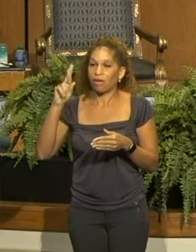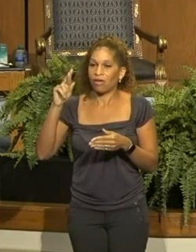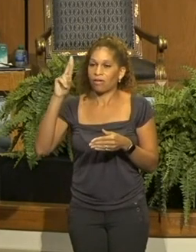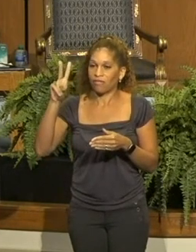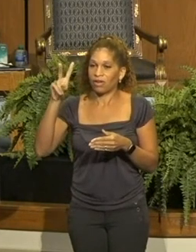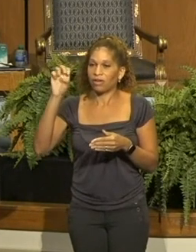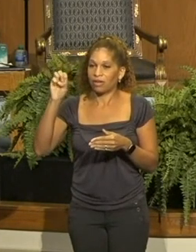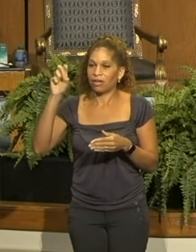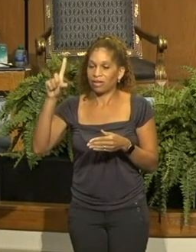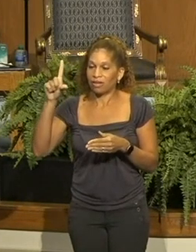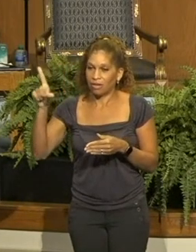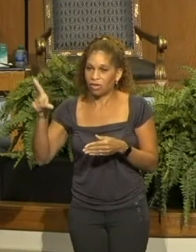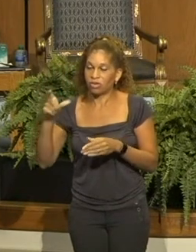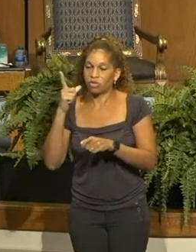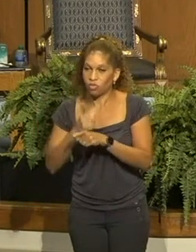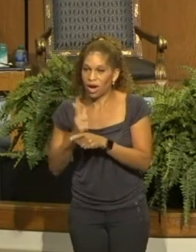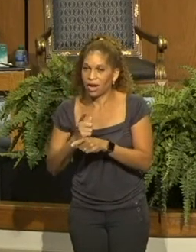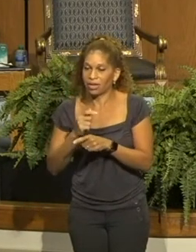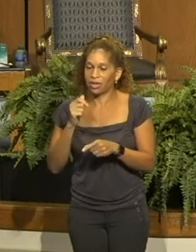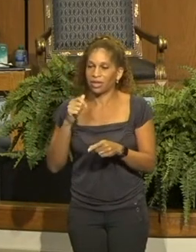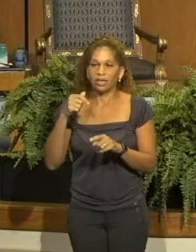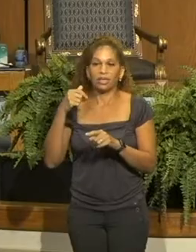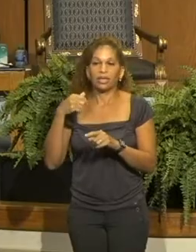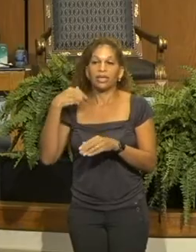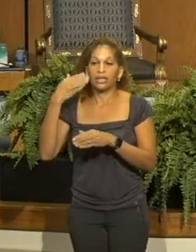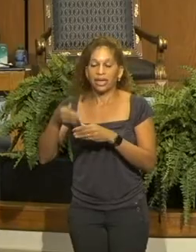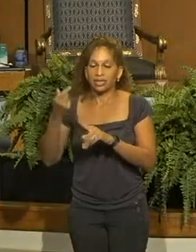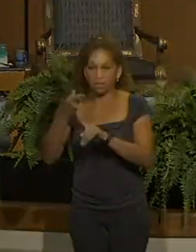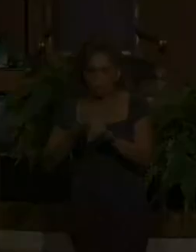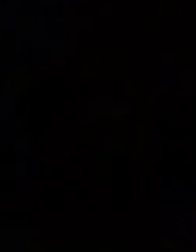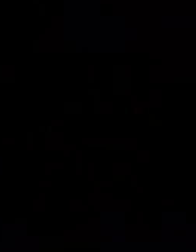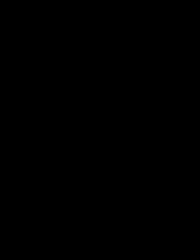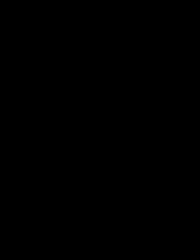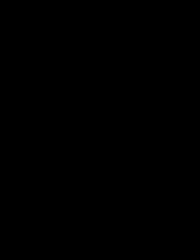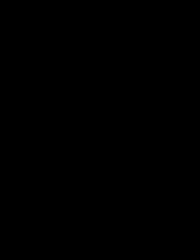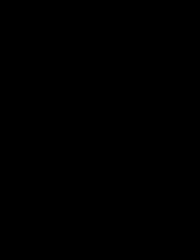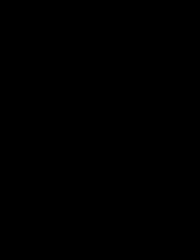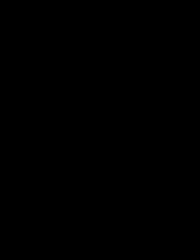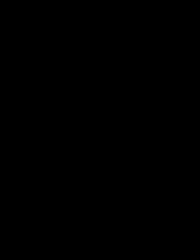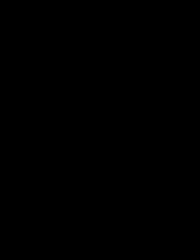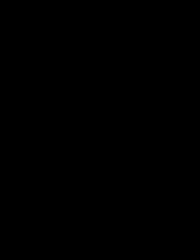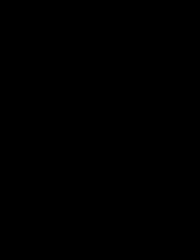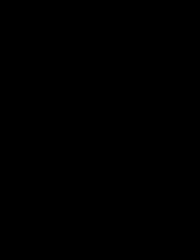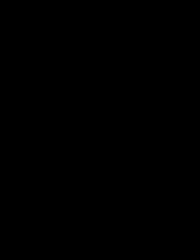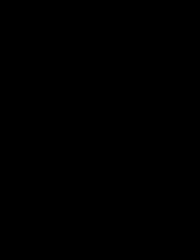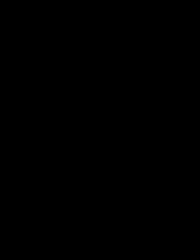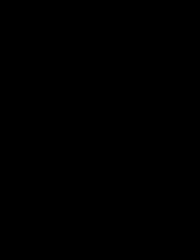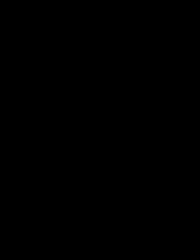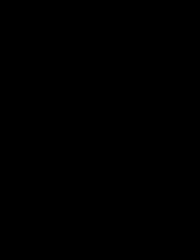so we're excited to announce that next month, Saturday, November 19th, we are taking over a movie theater.